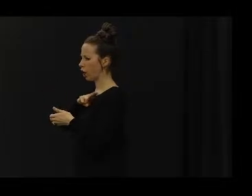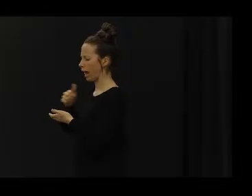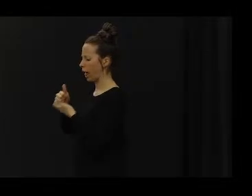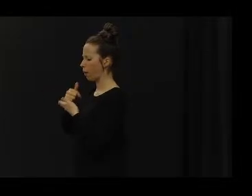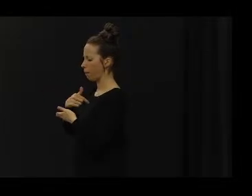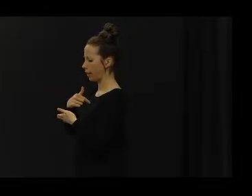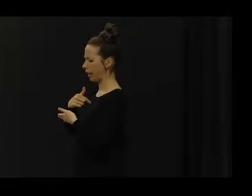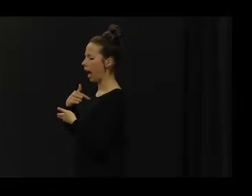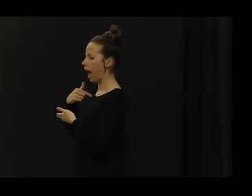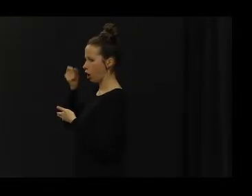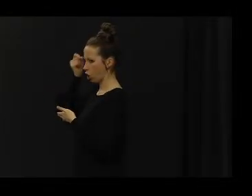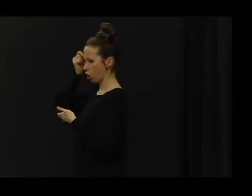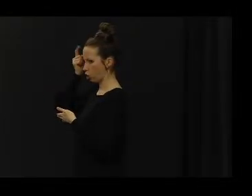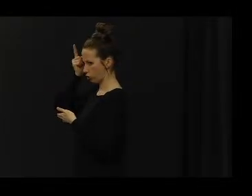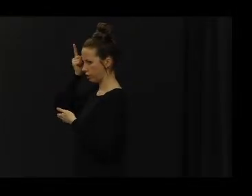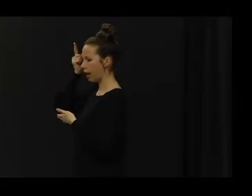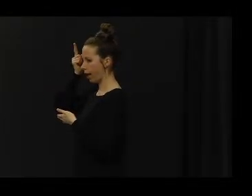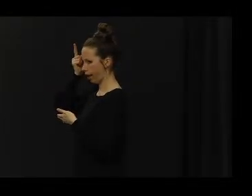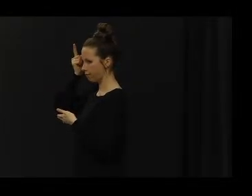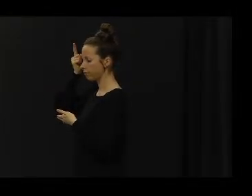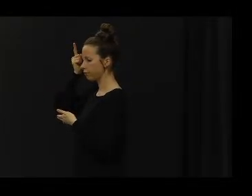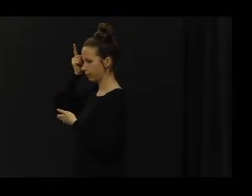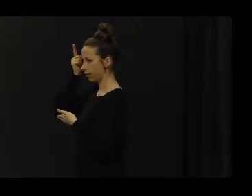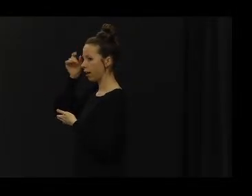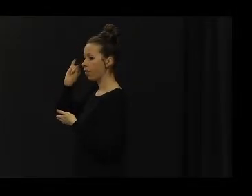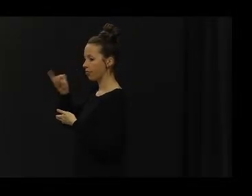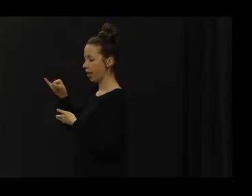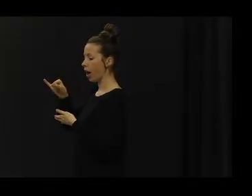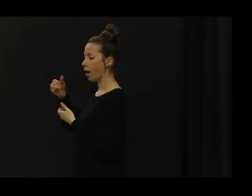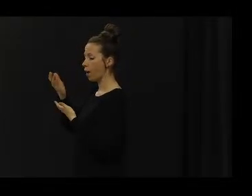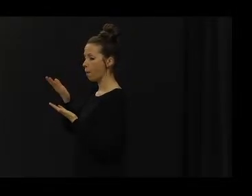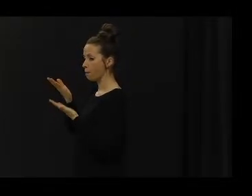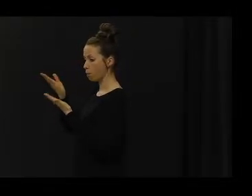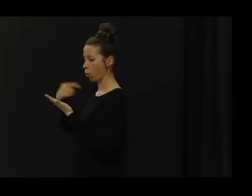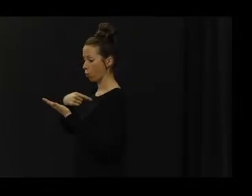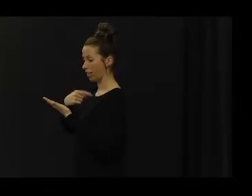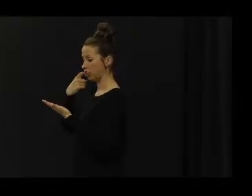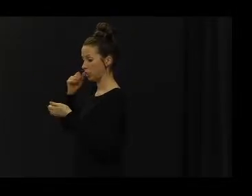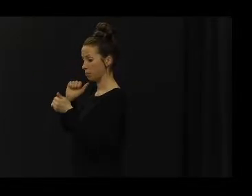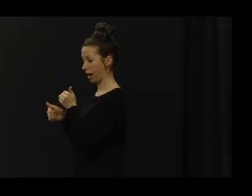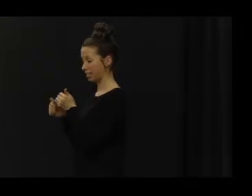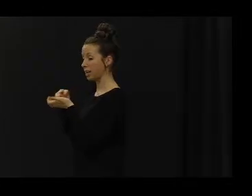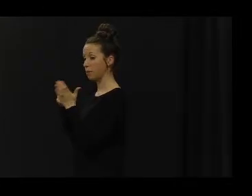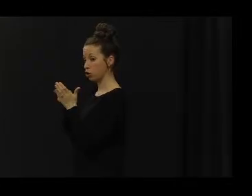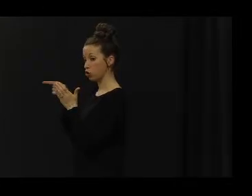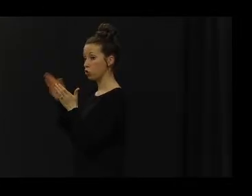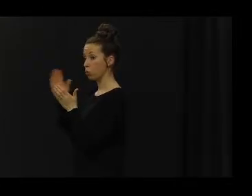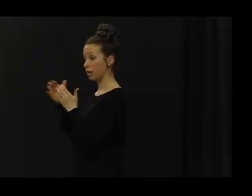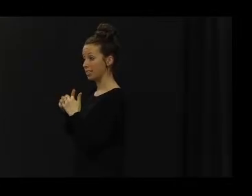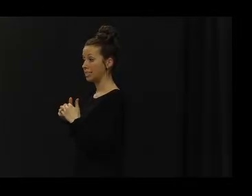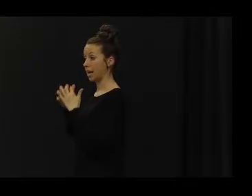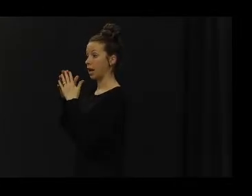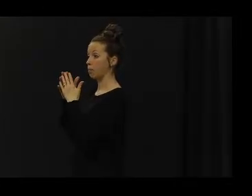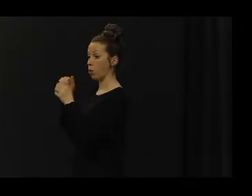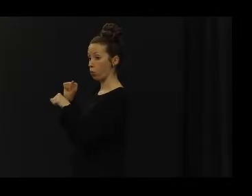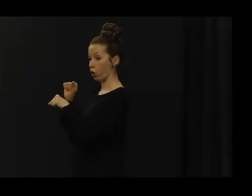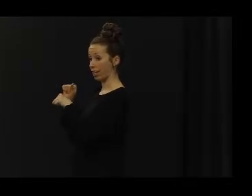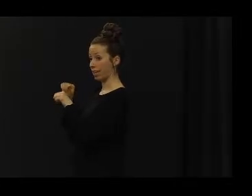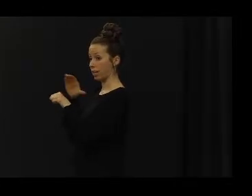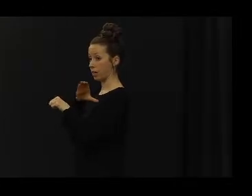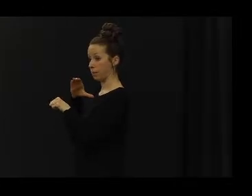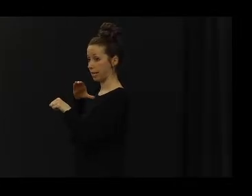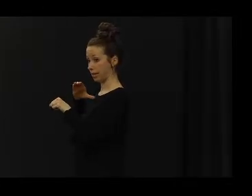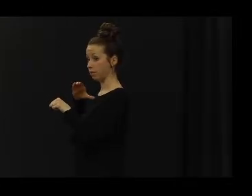I understood that that the motion that we just passed was to establish a working committee, create